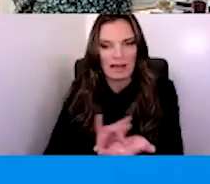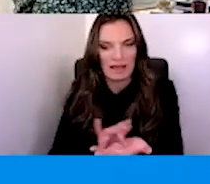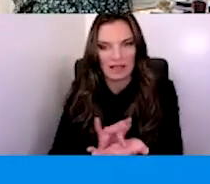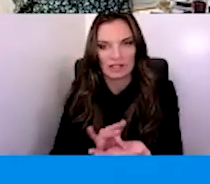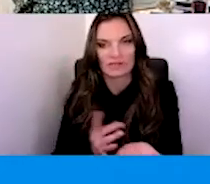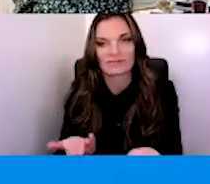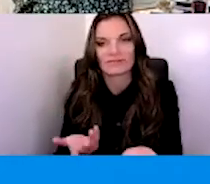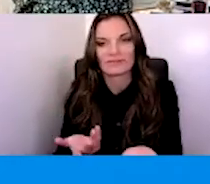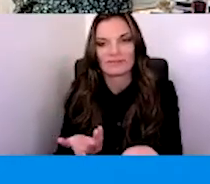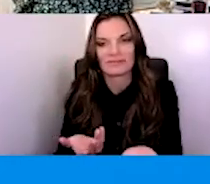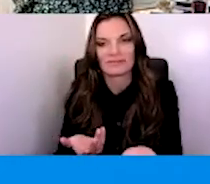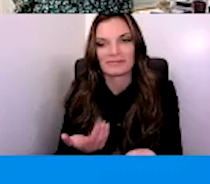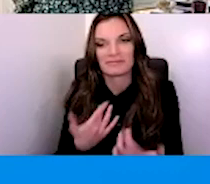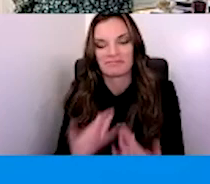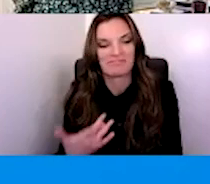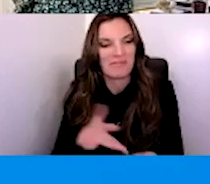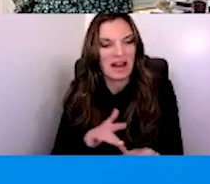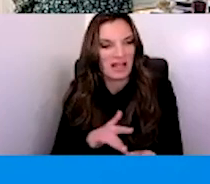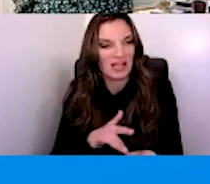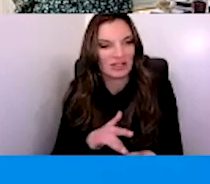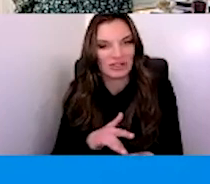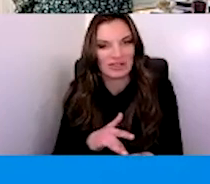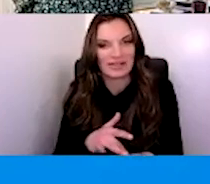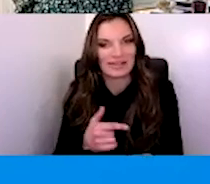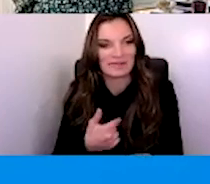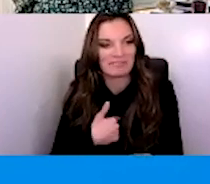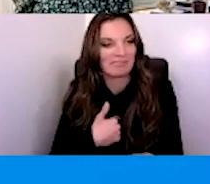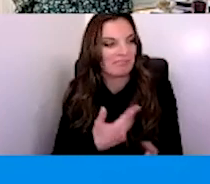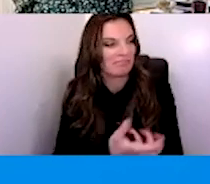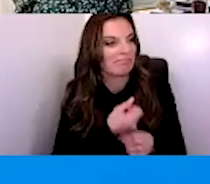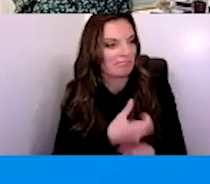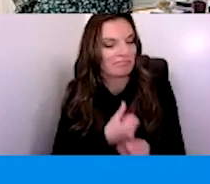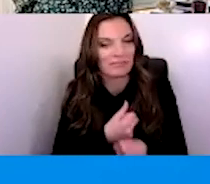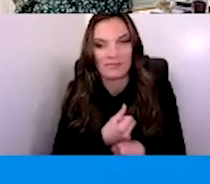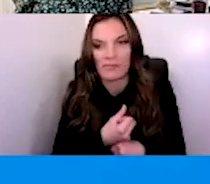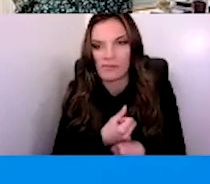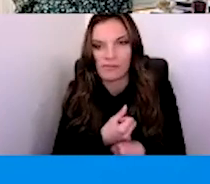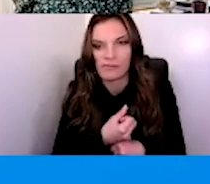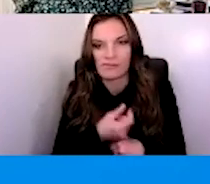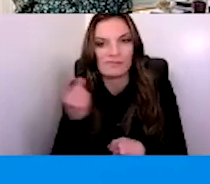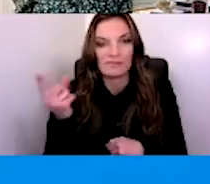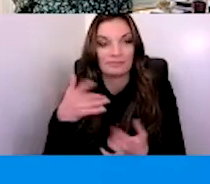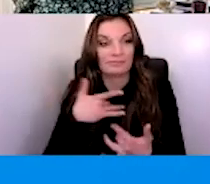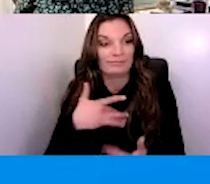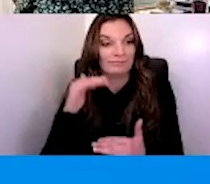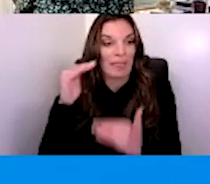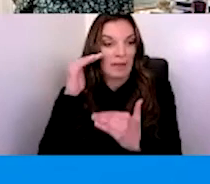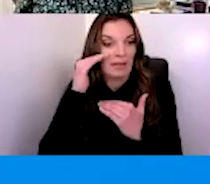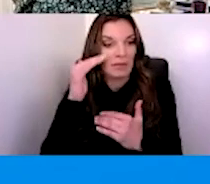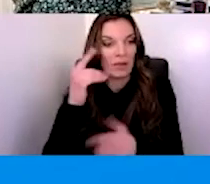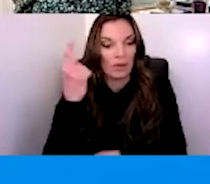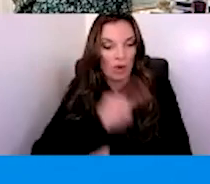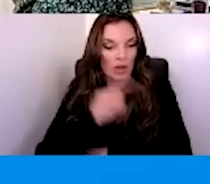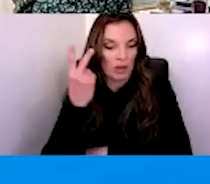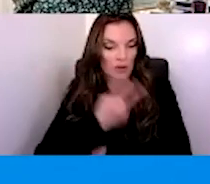Well, most of the prescriptions that our family needs won't even give you more than like 2 or 3 days